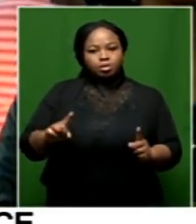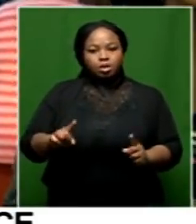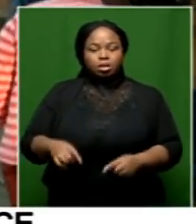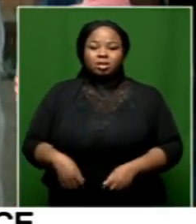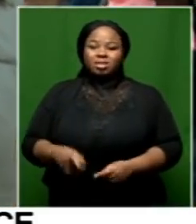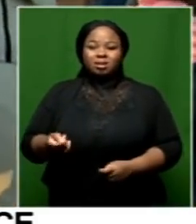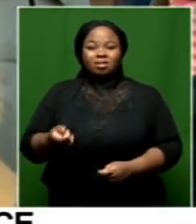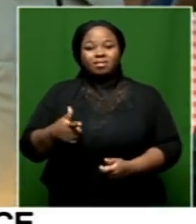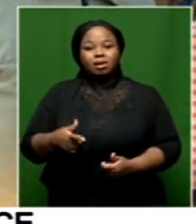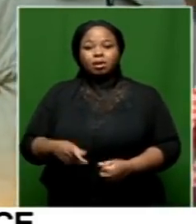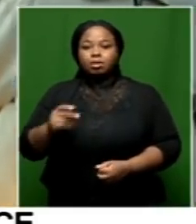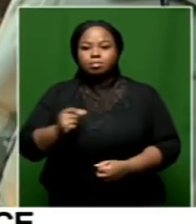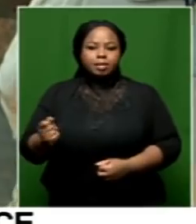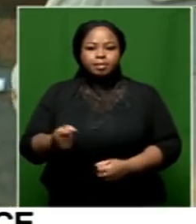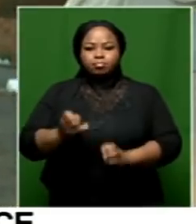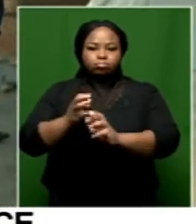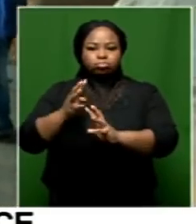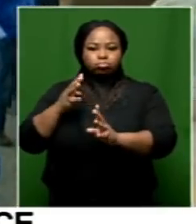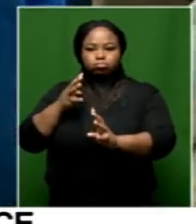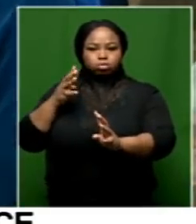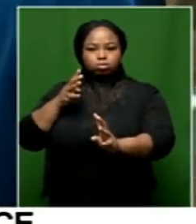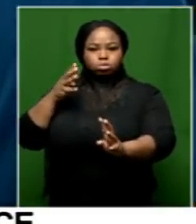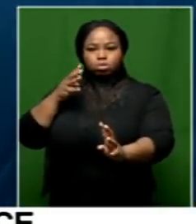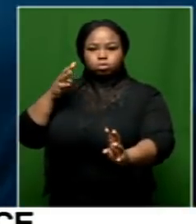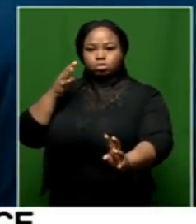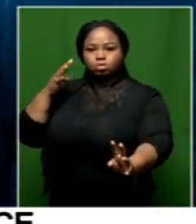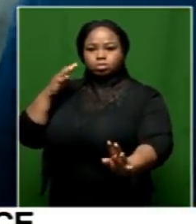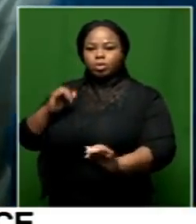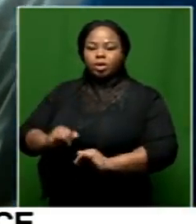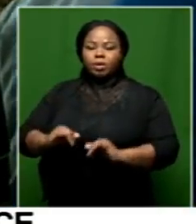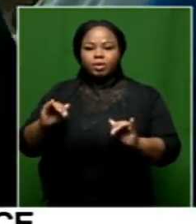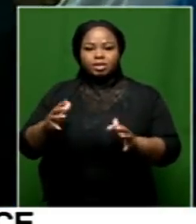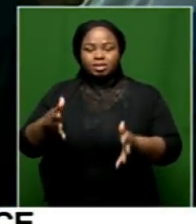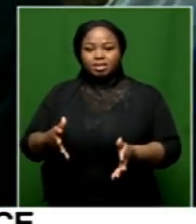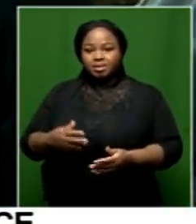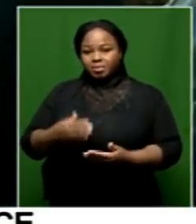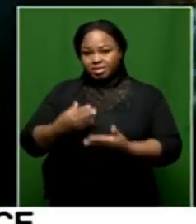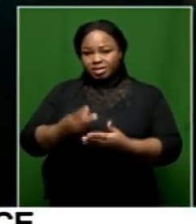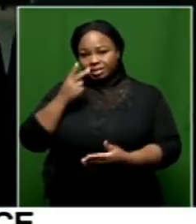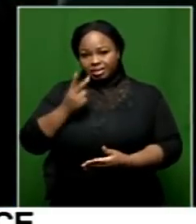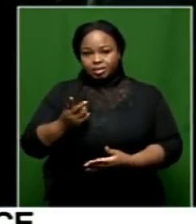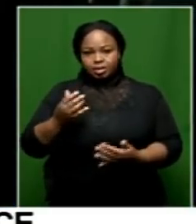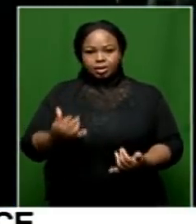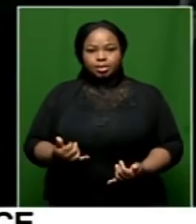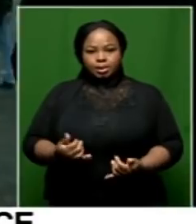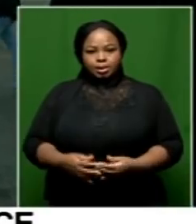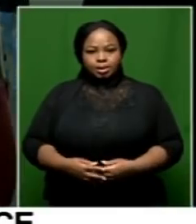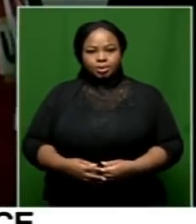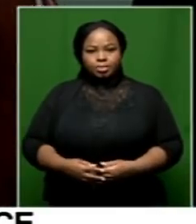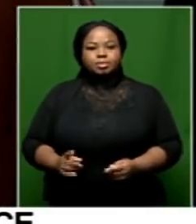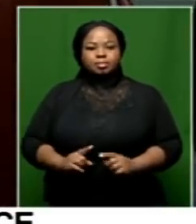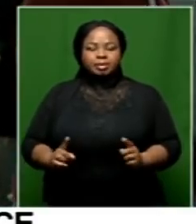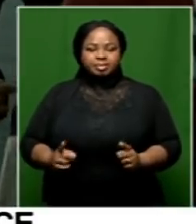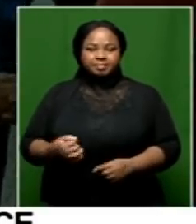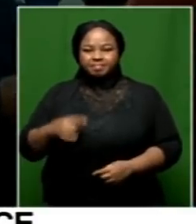space of a few minutes, this queue started to grow to, the length that you are seeing at the moment. But like